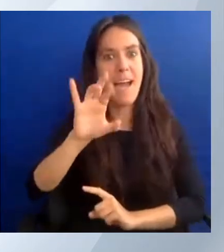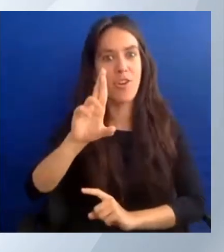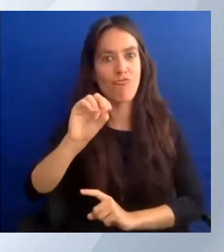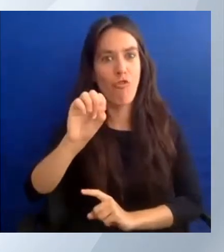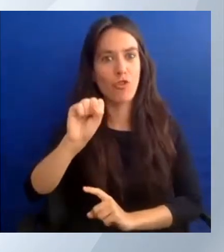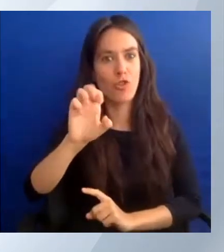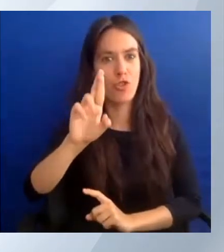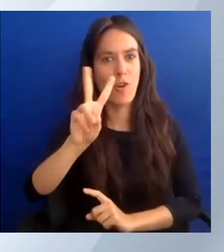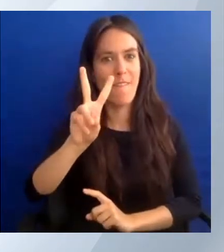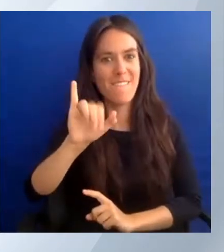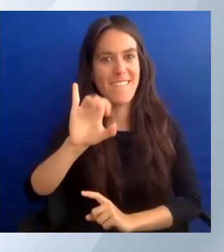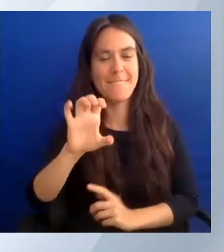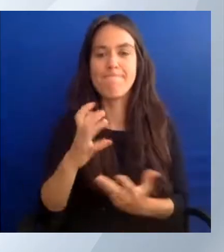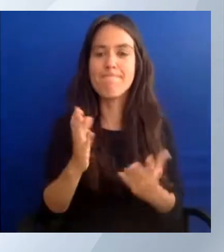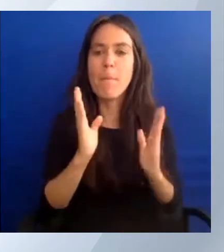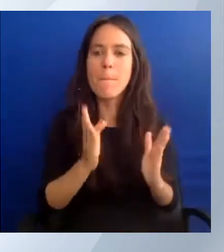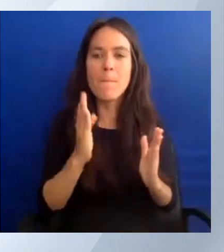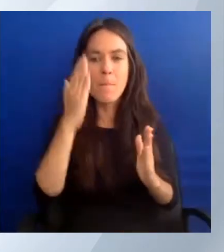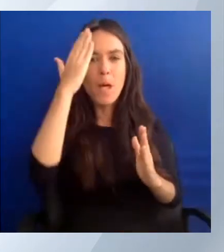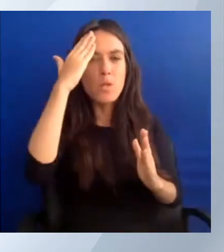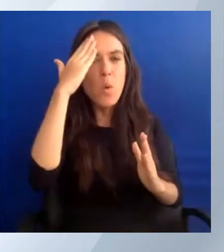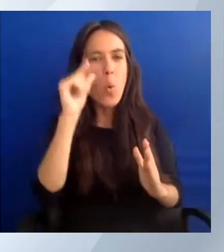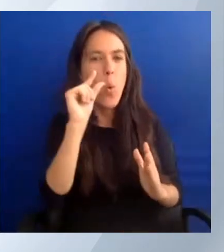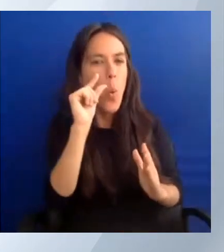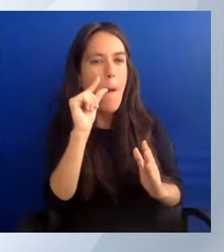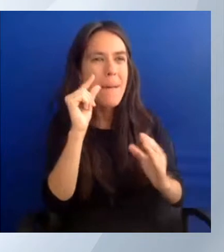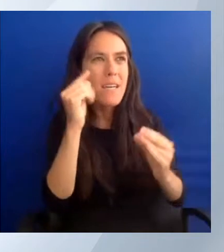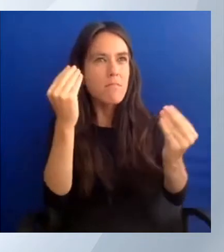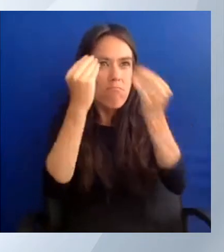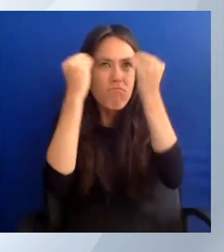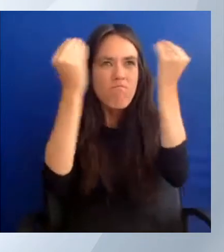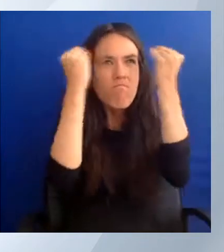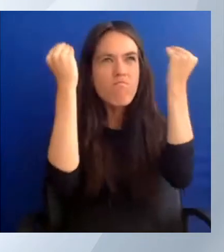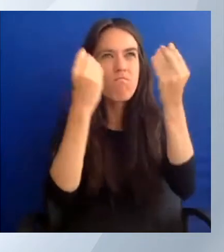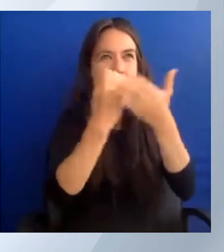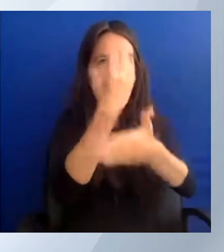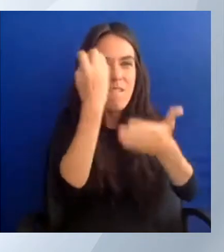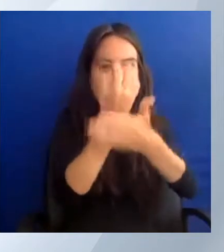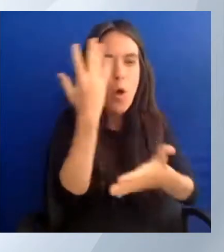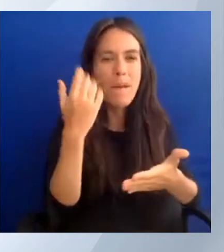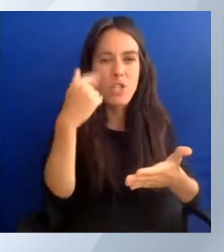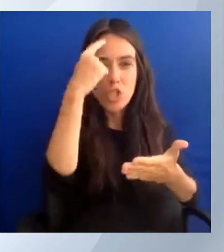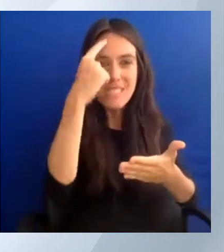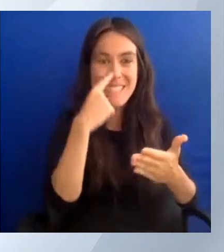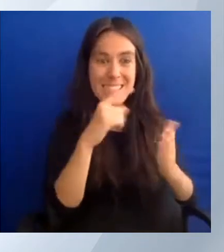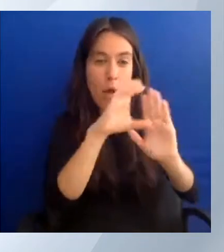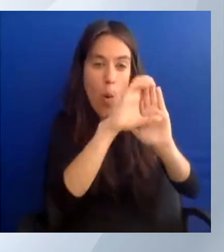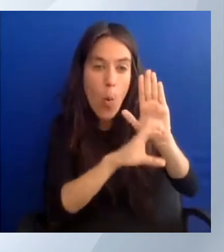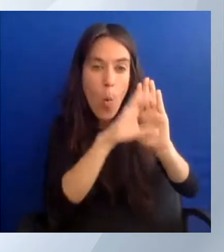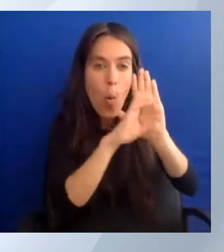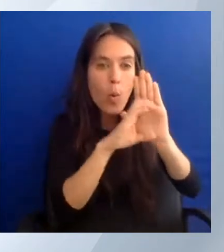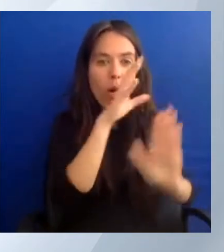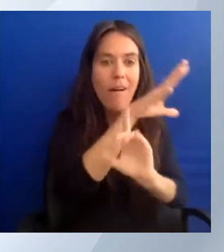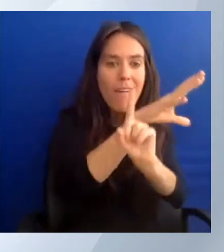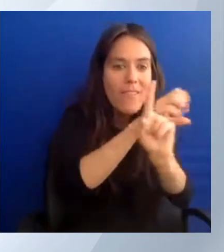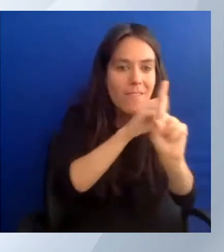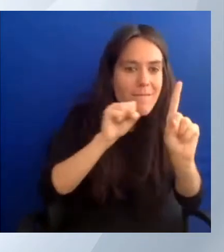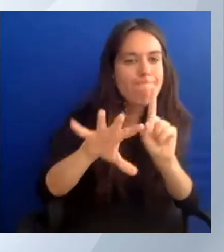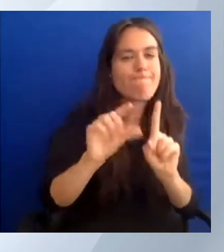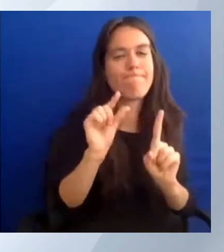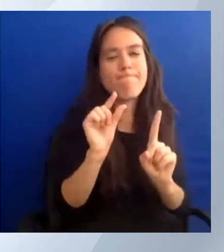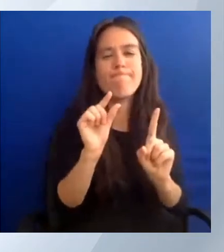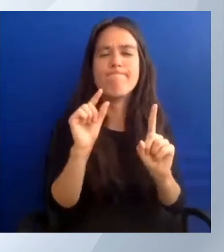few decomposition pattern, or you need to take your code and migrate to the microservices architecture. It's pretty hard. It's pretty hard.